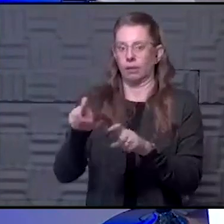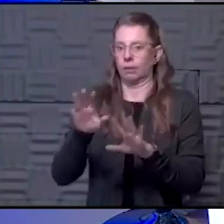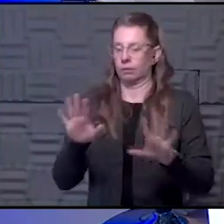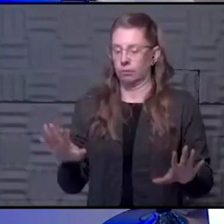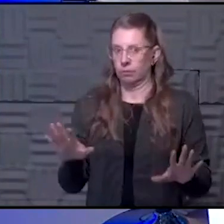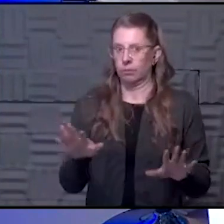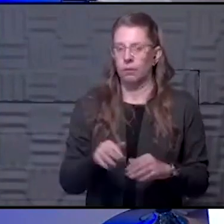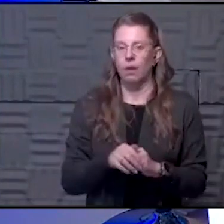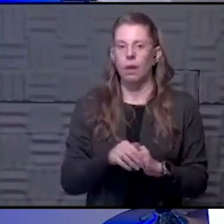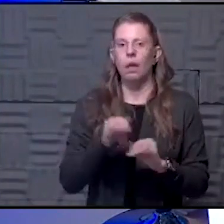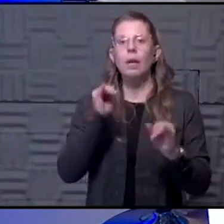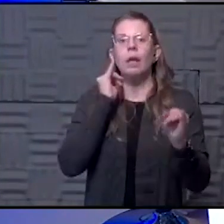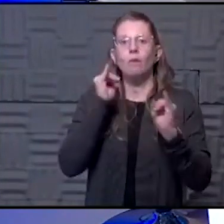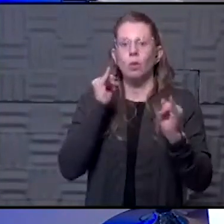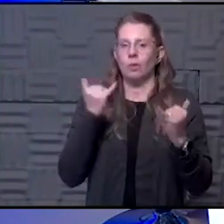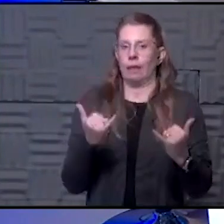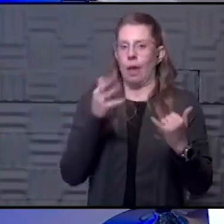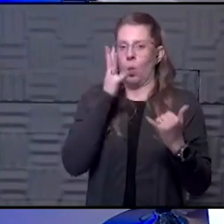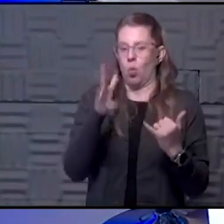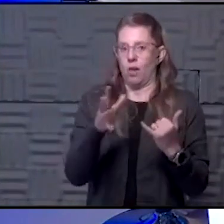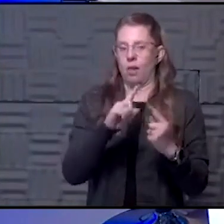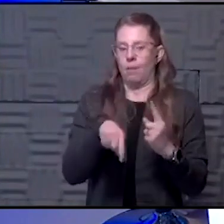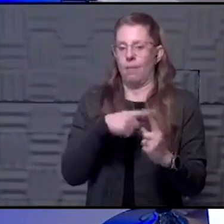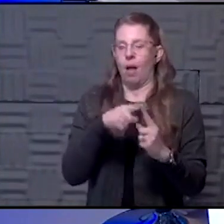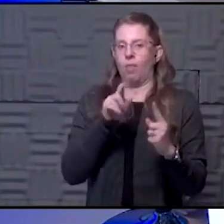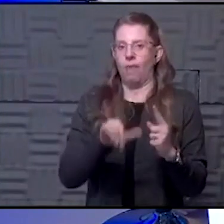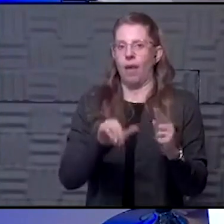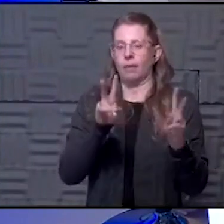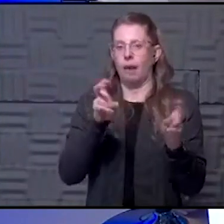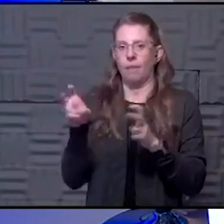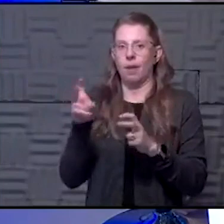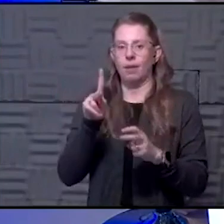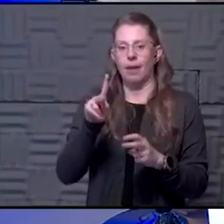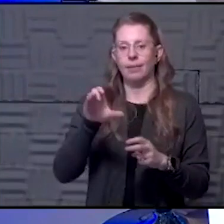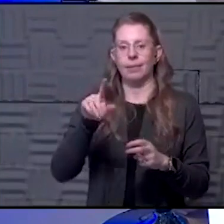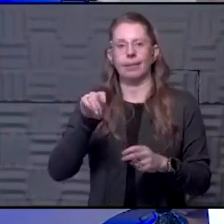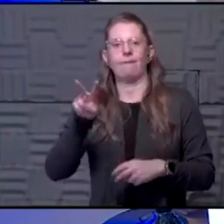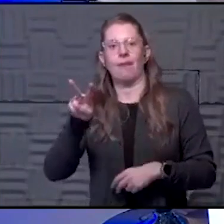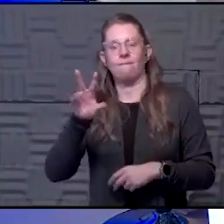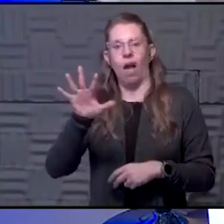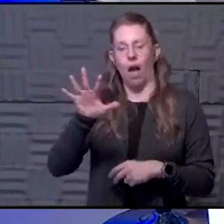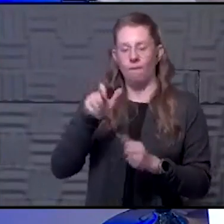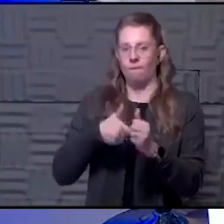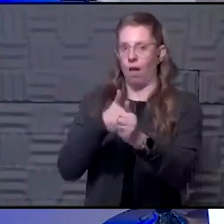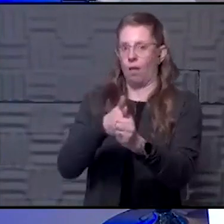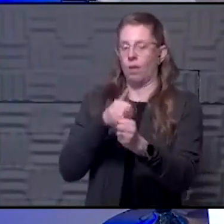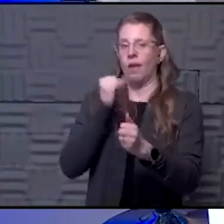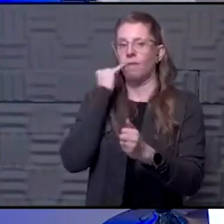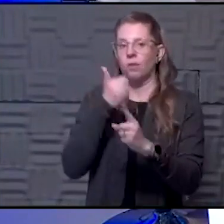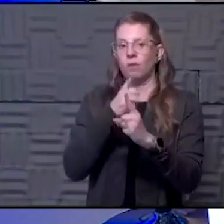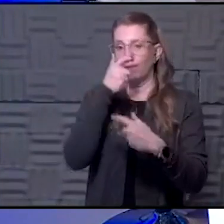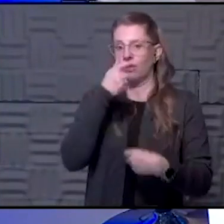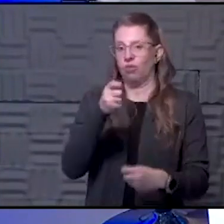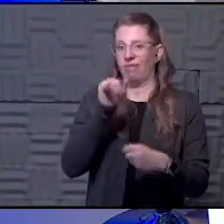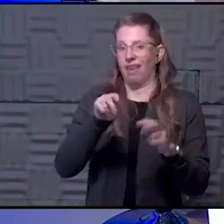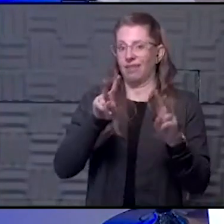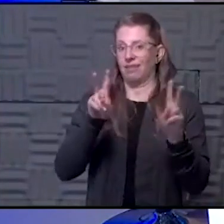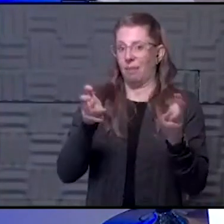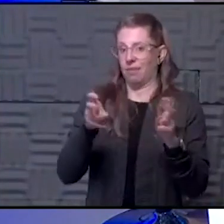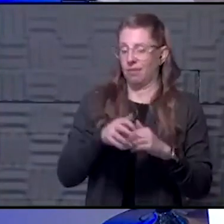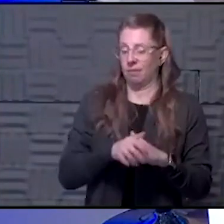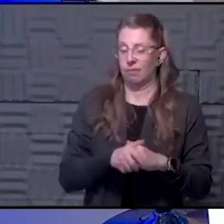will be doing interviews today on that subject. I think KCTV5 has been following it. So if you're interested in that